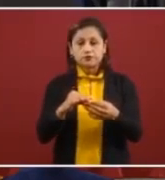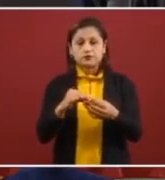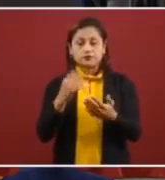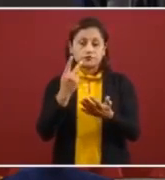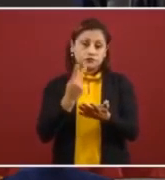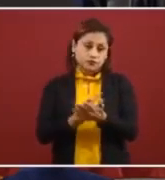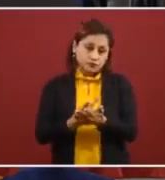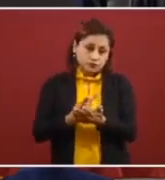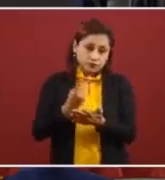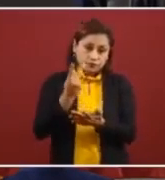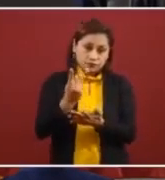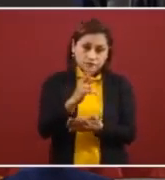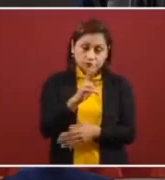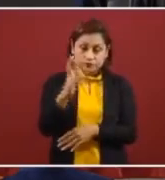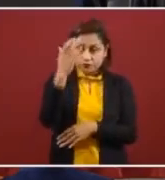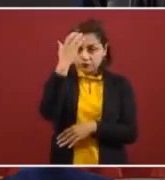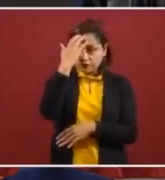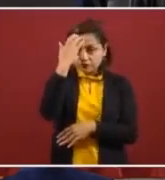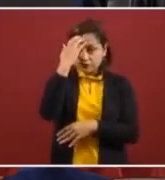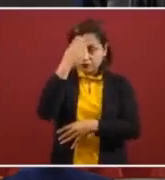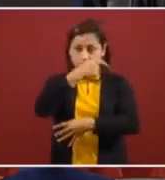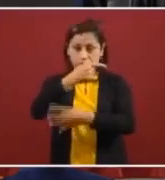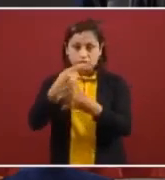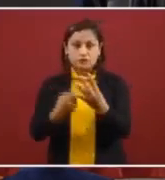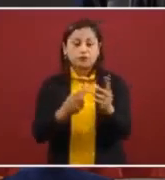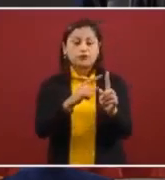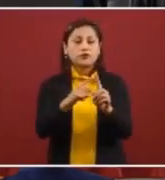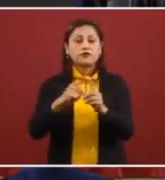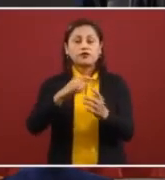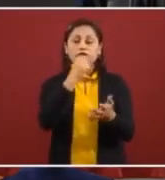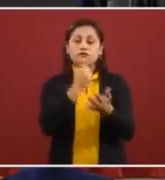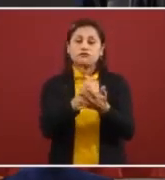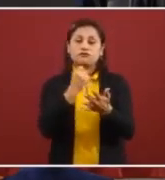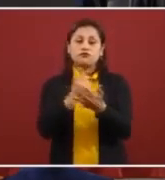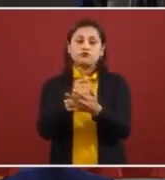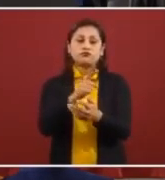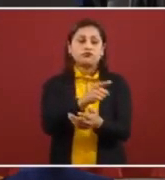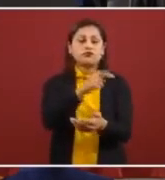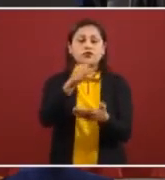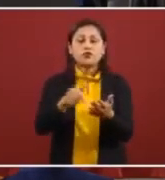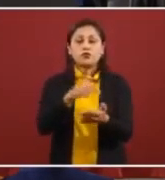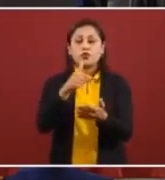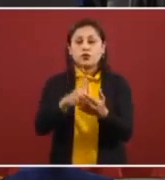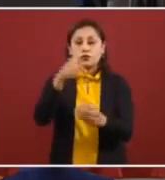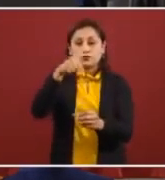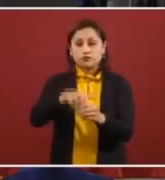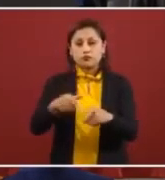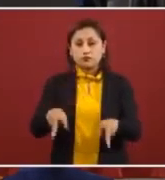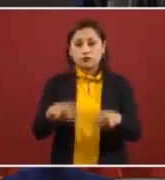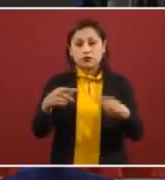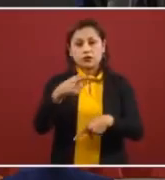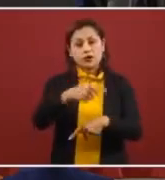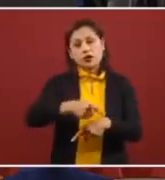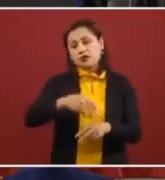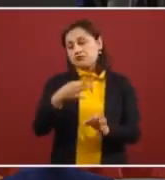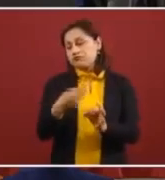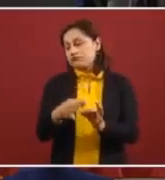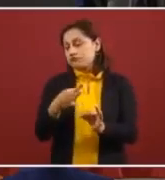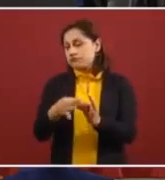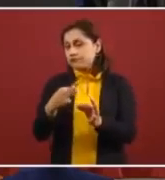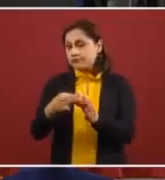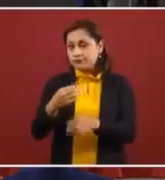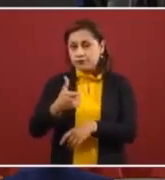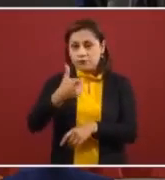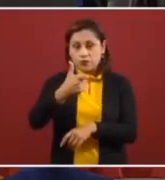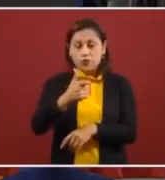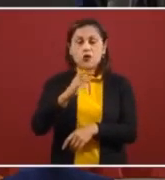So today, they're giving the recognition to the ones who have had the best prices. So this is a moment